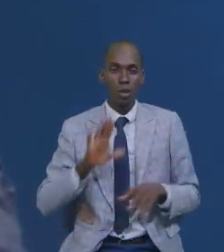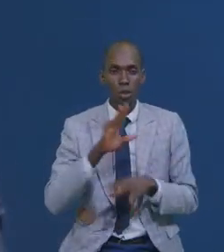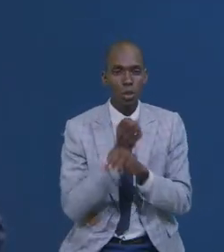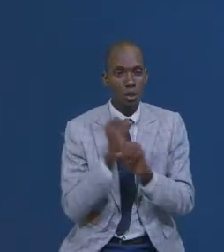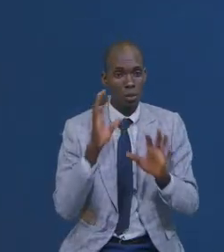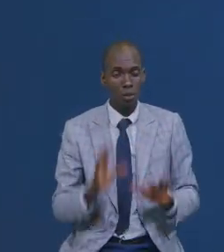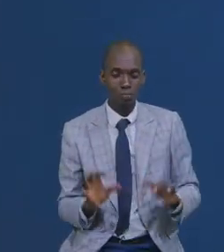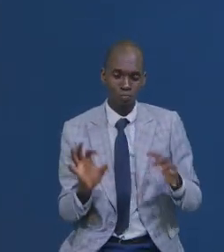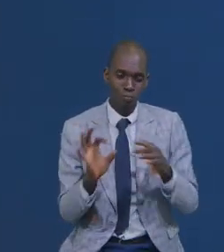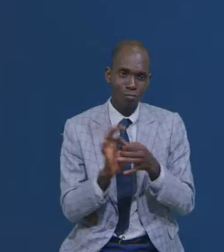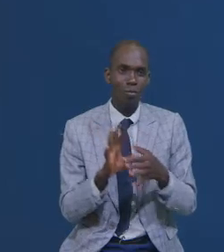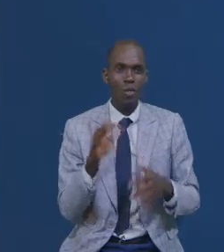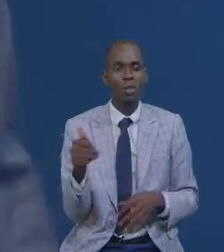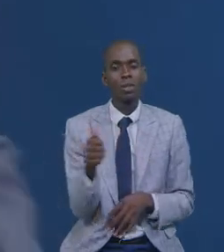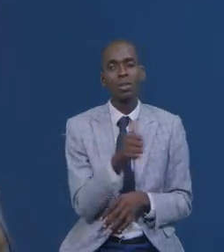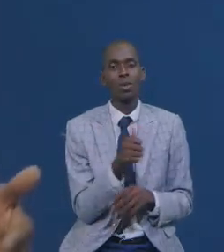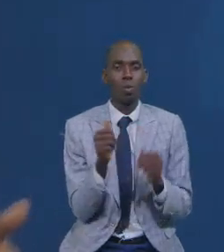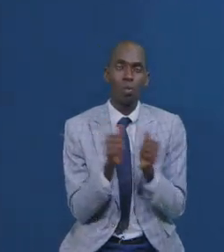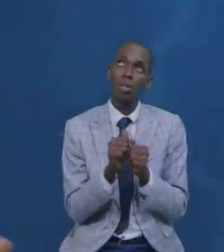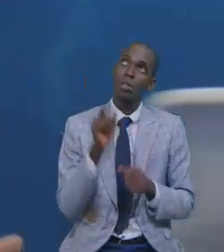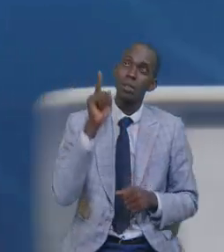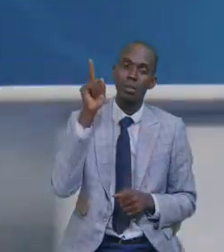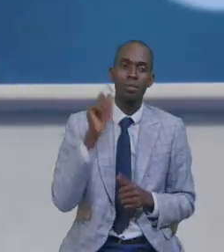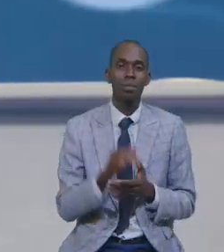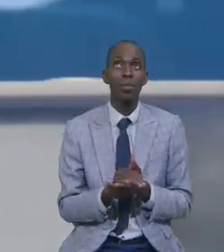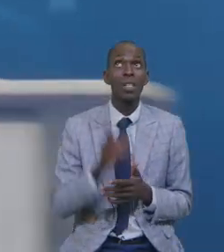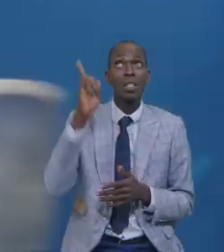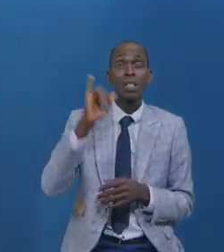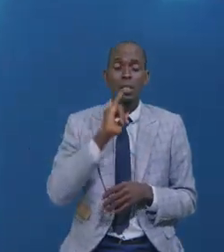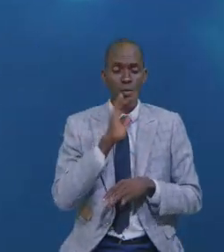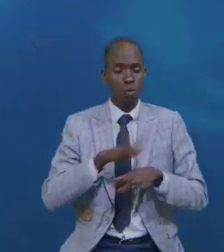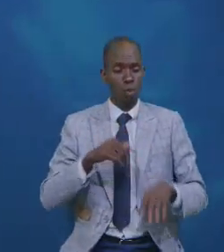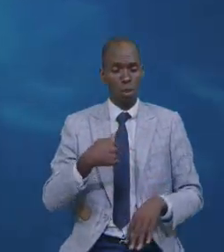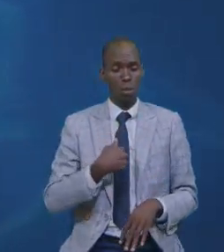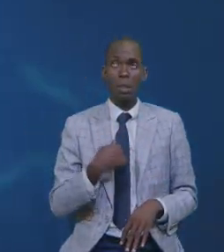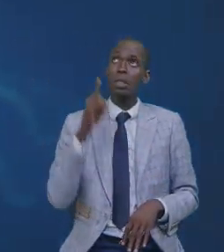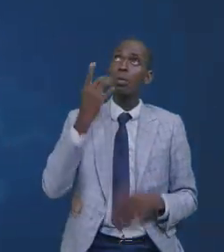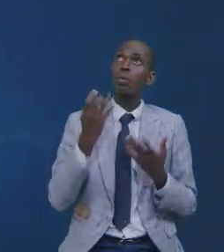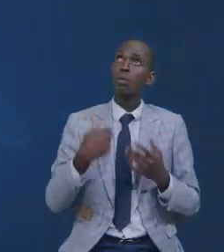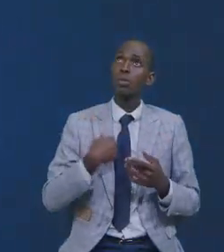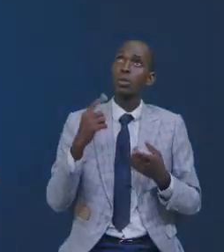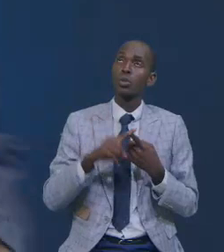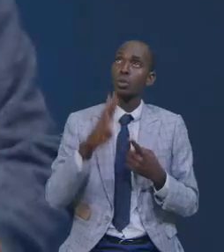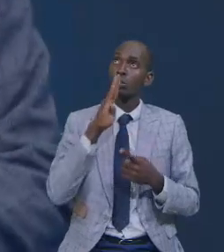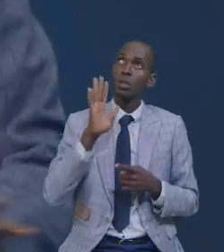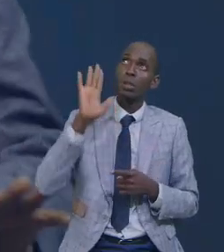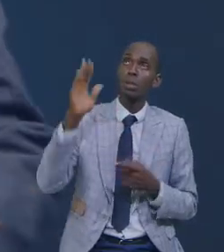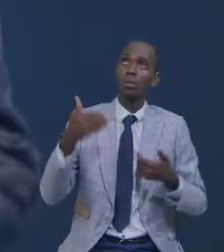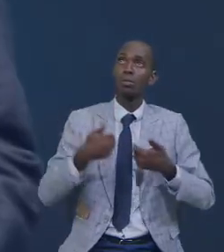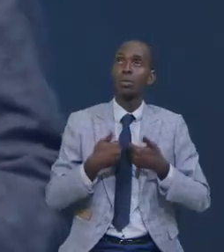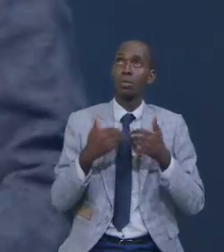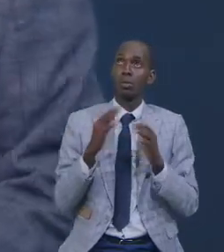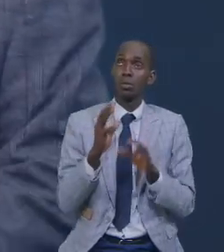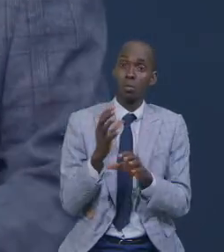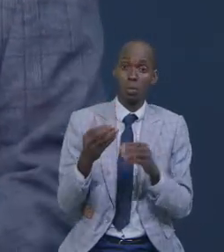Acquaint yourself with him. He's calling me. He wants me to be his possession. He wants to bless